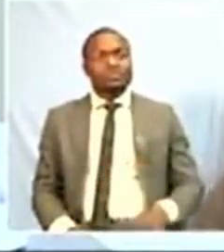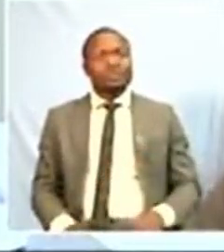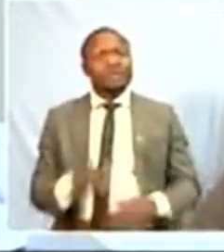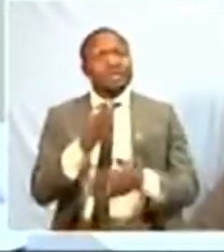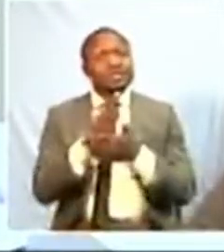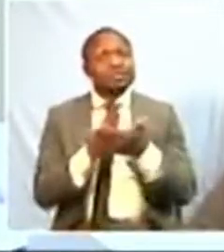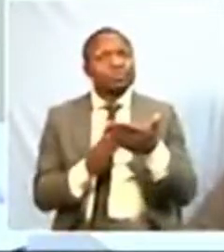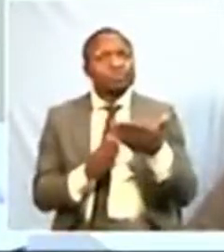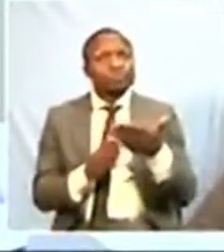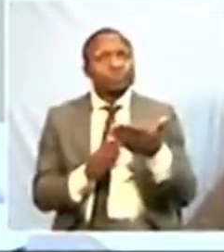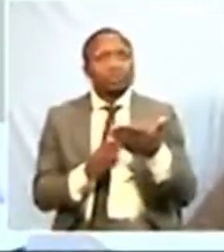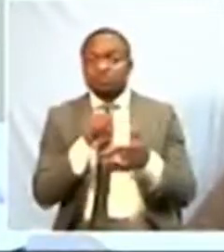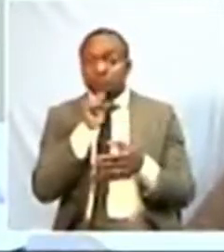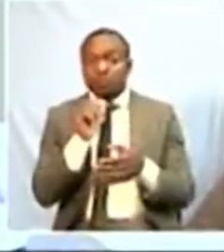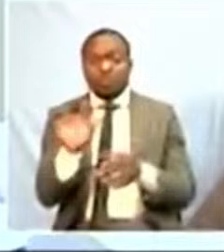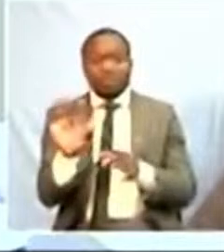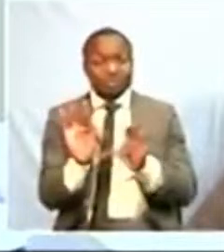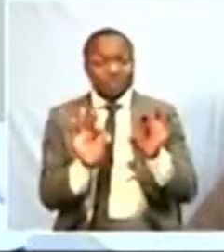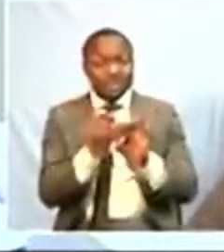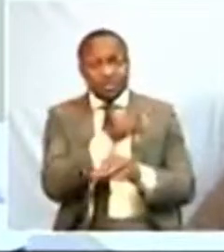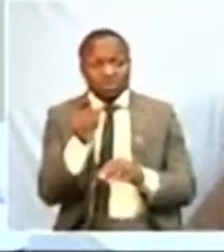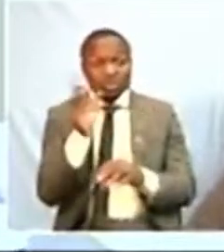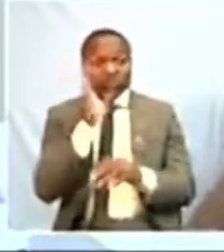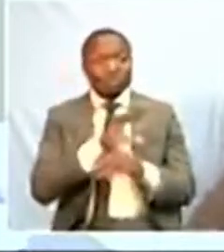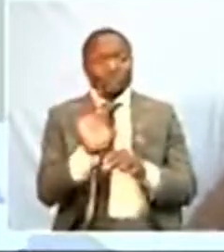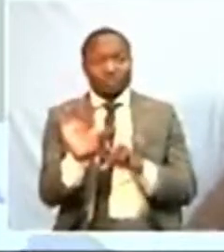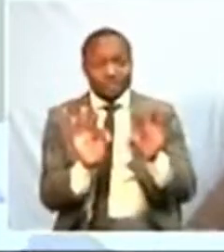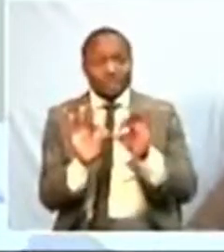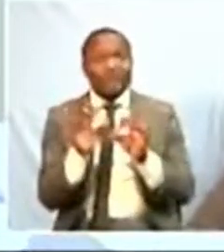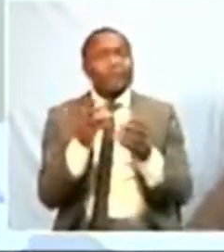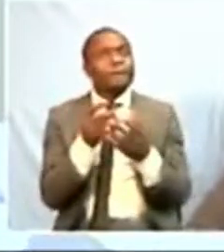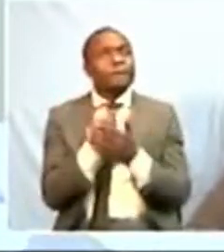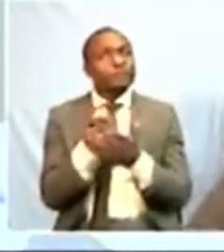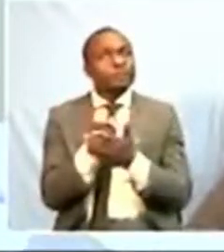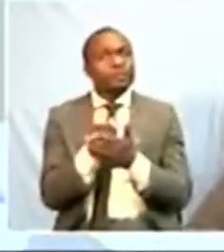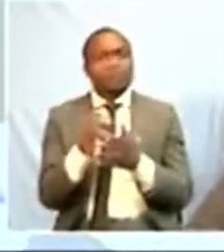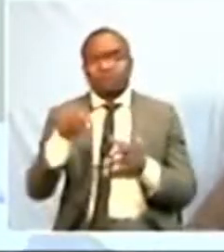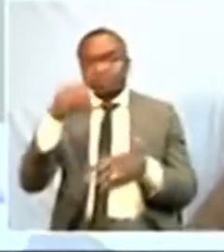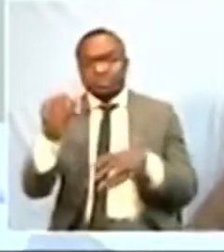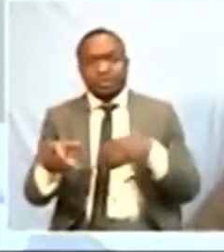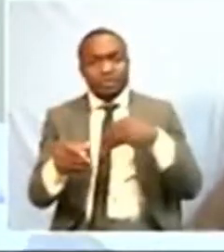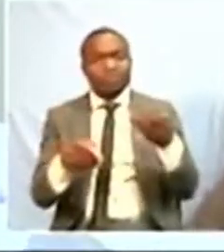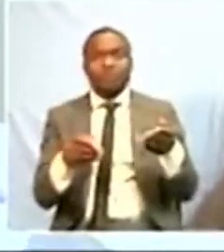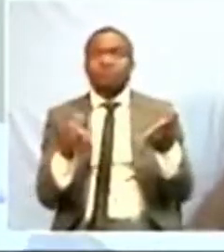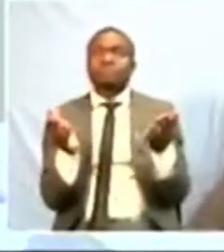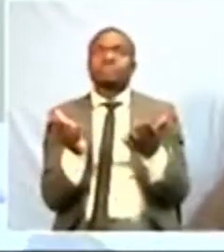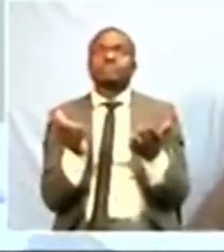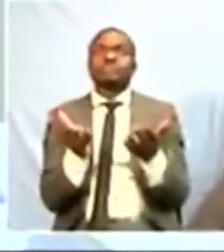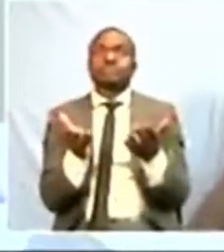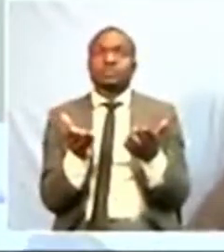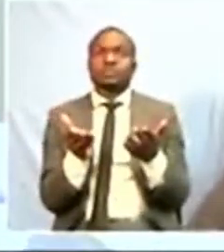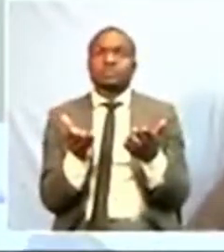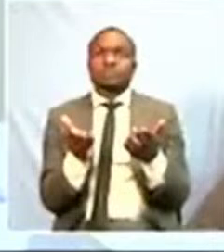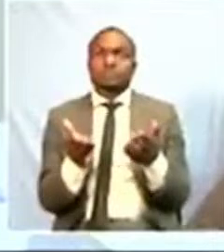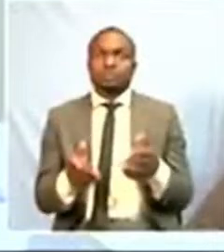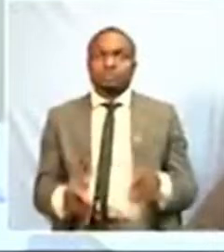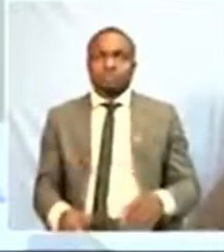Some of them have not been picked. If those have been picked, the monies cannot be spent on time.